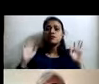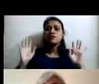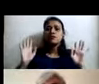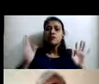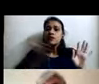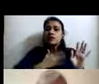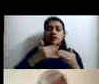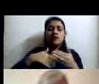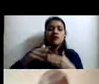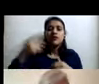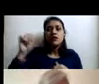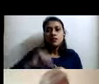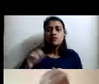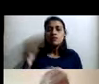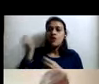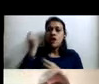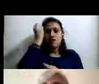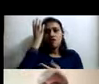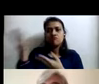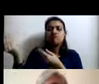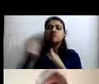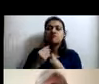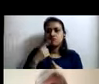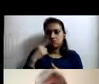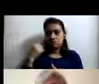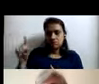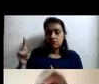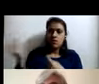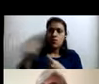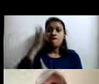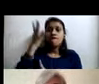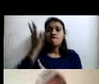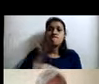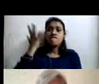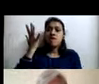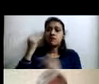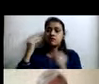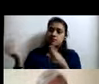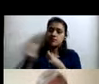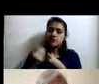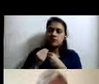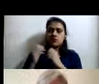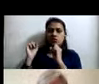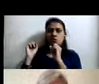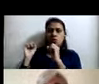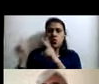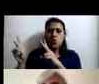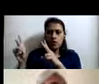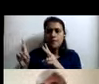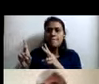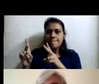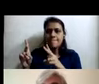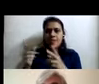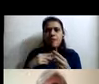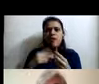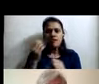And that was probably the best advice he gave me. And he said, I will give you five years to prove that this model works. So that was the challenge in front